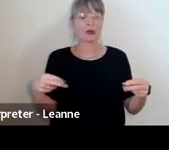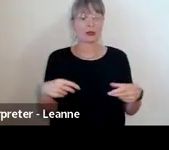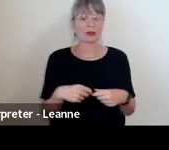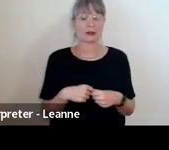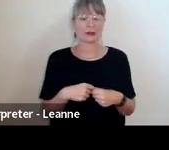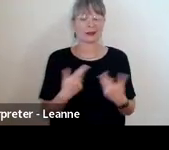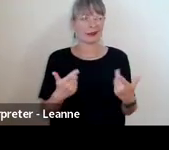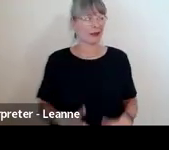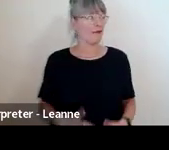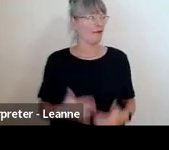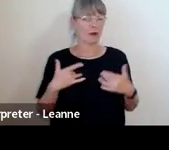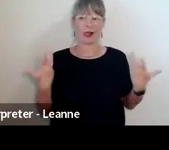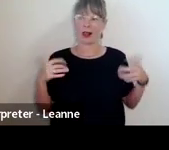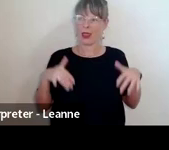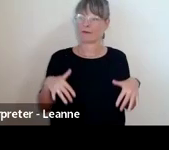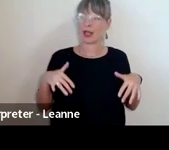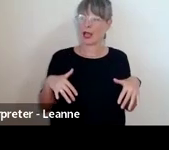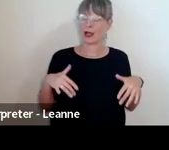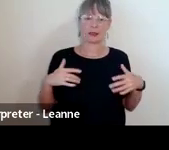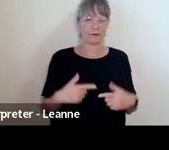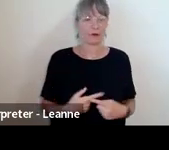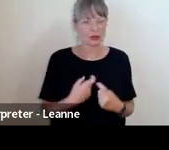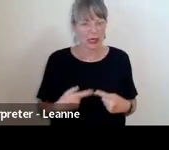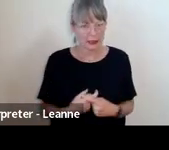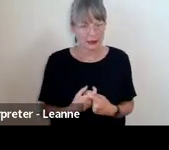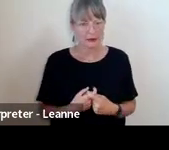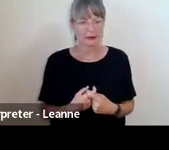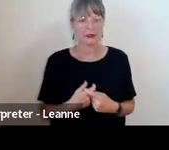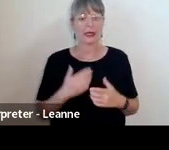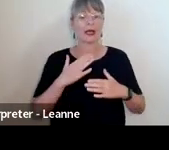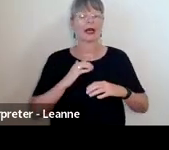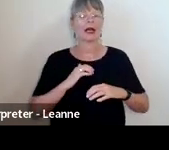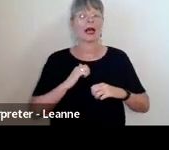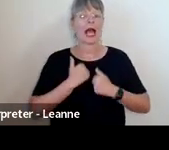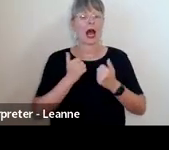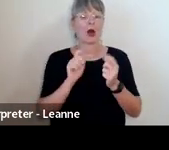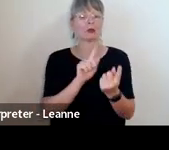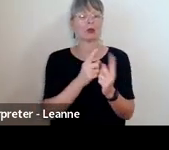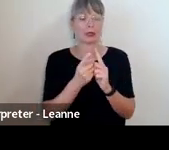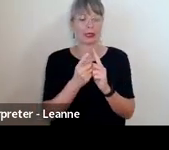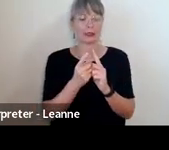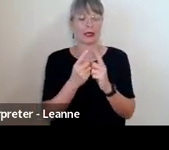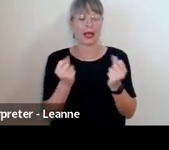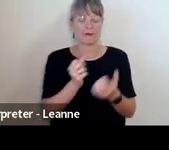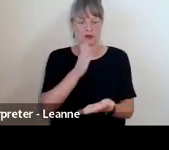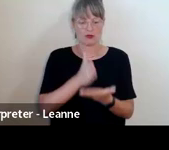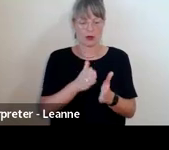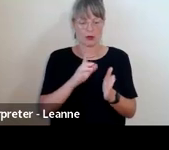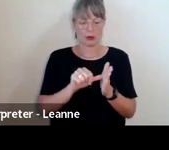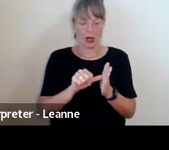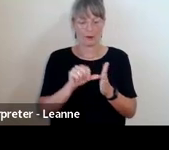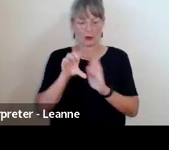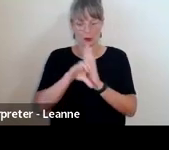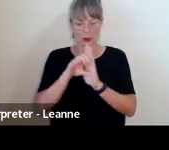left out and frustrated. Our solution, Seymour, delivers real-time computer-generated captions to mobile